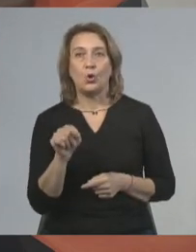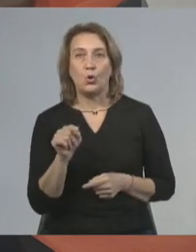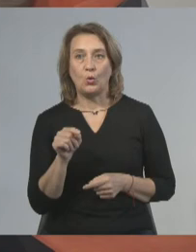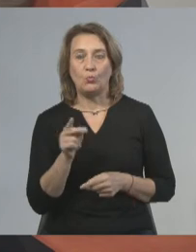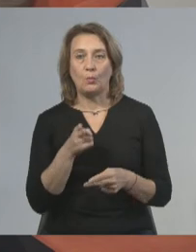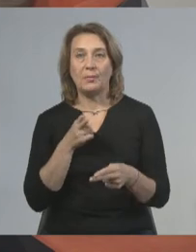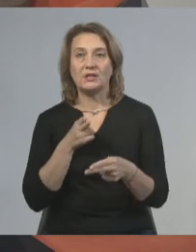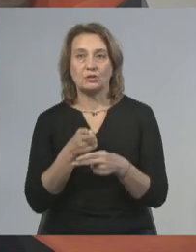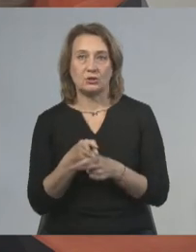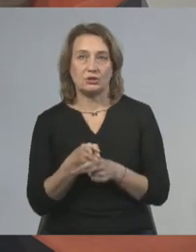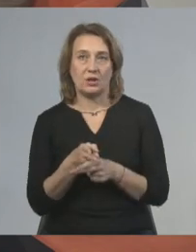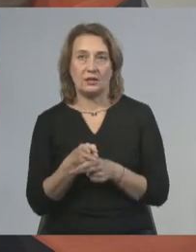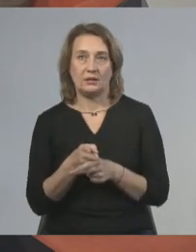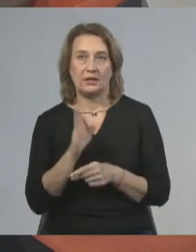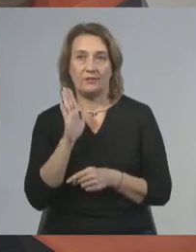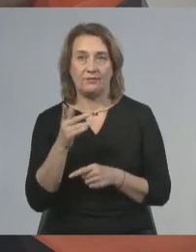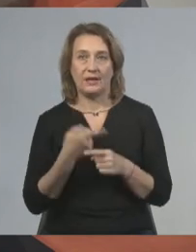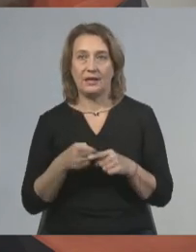therefore